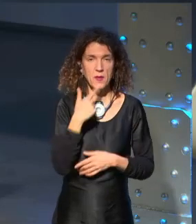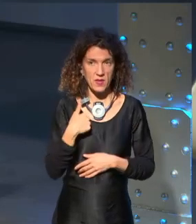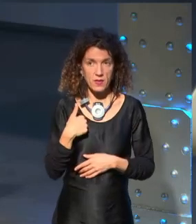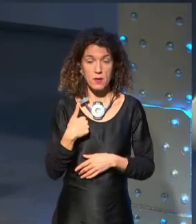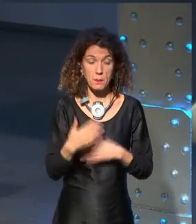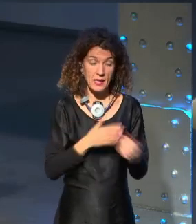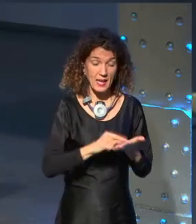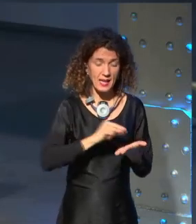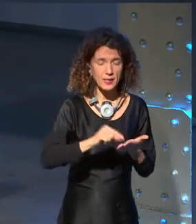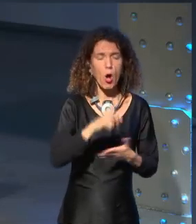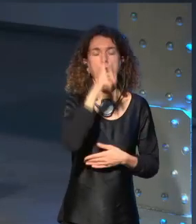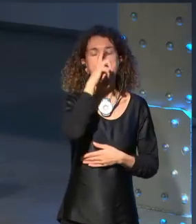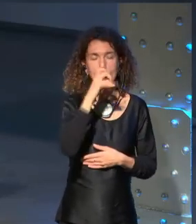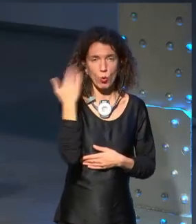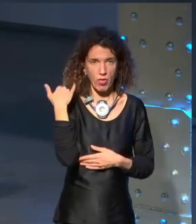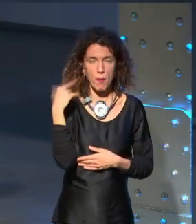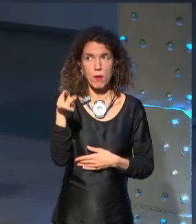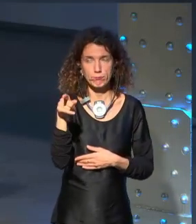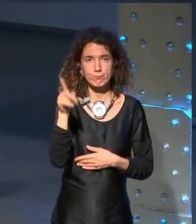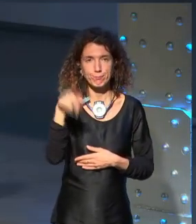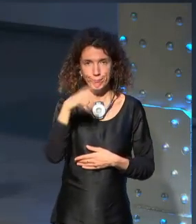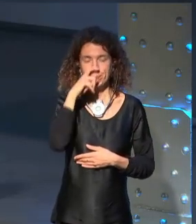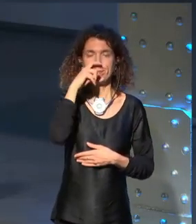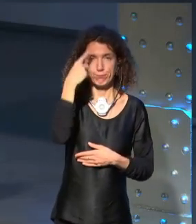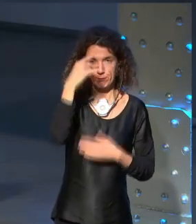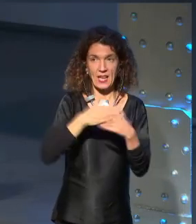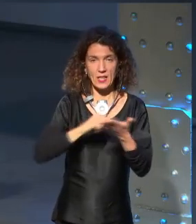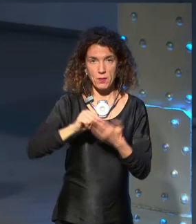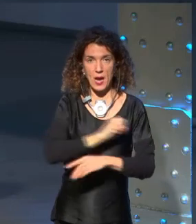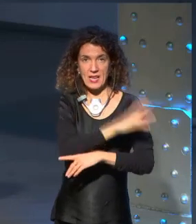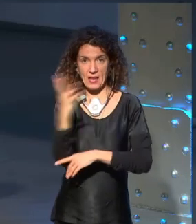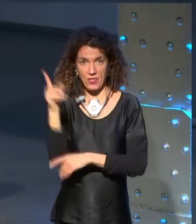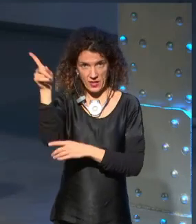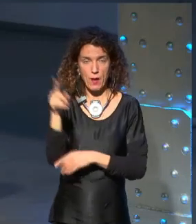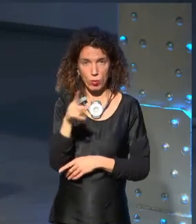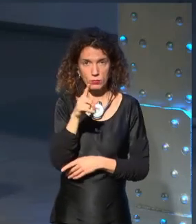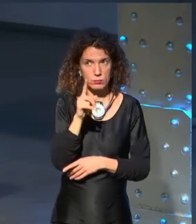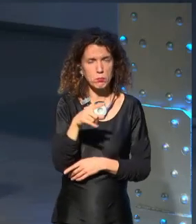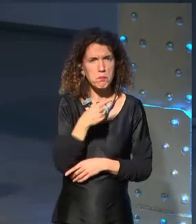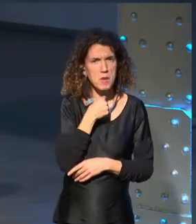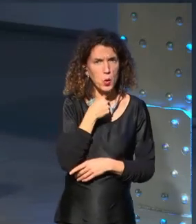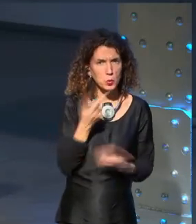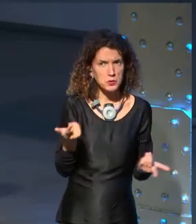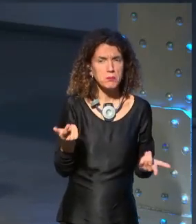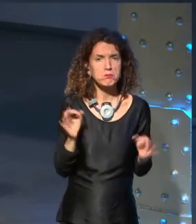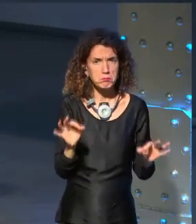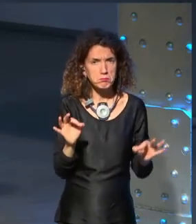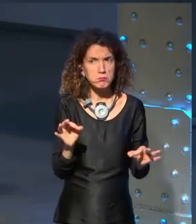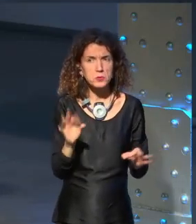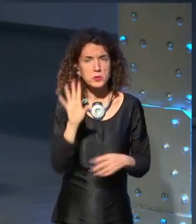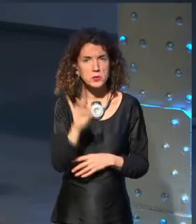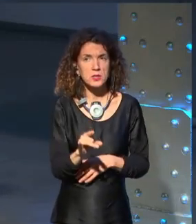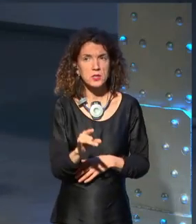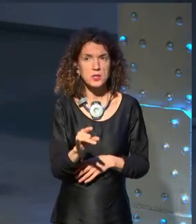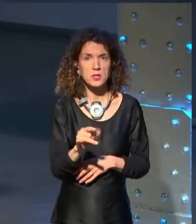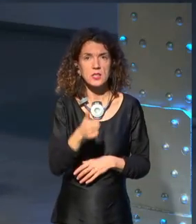writers. And I personally like them. There's a sort of a Scandinavian writer. I guess Iceland is considered